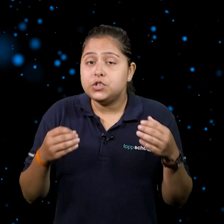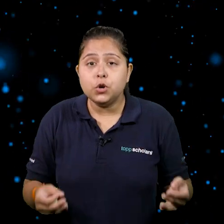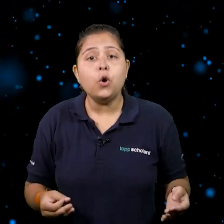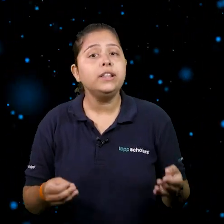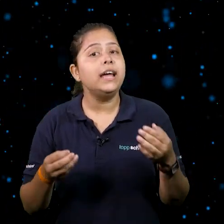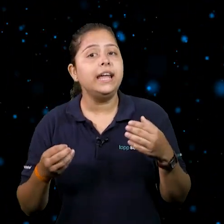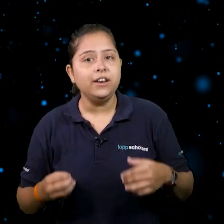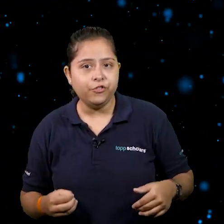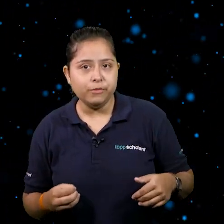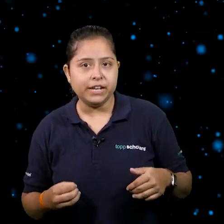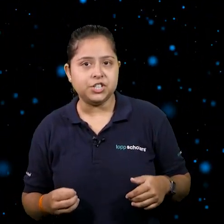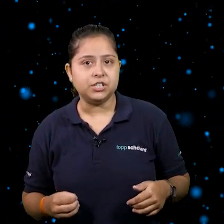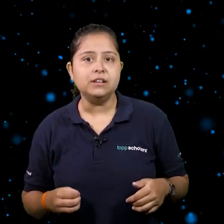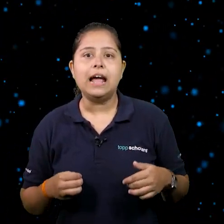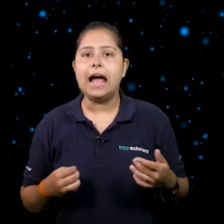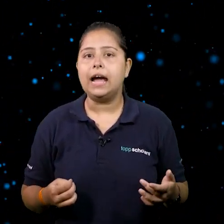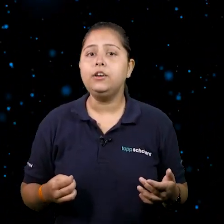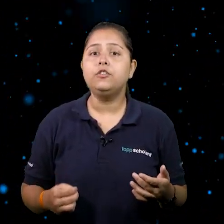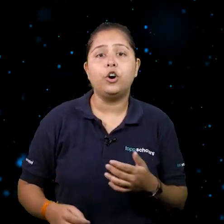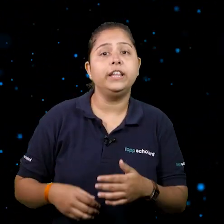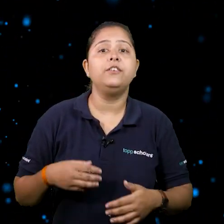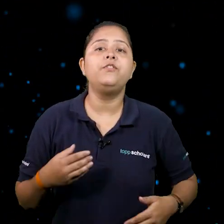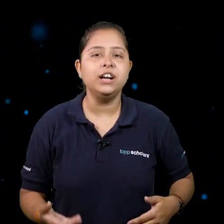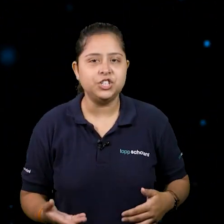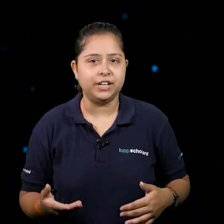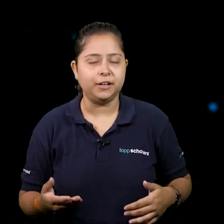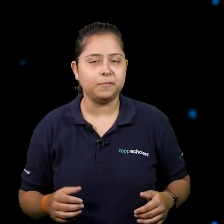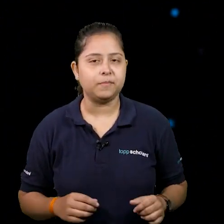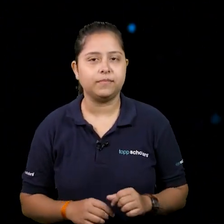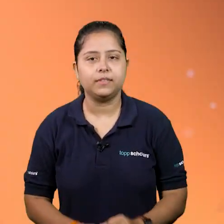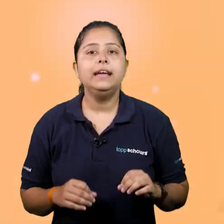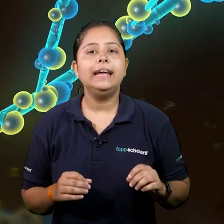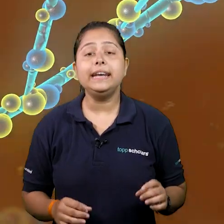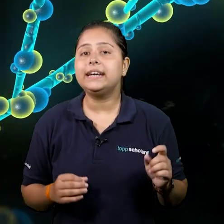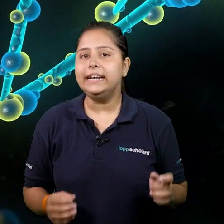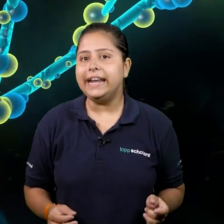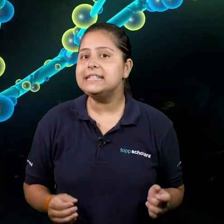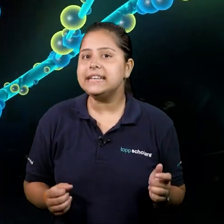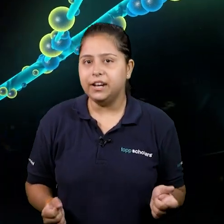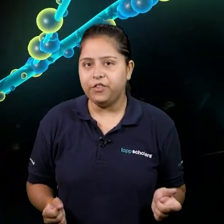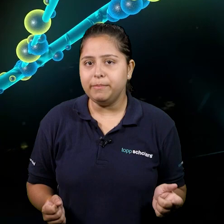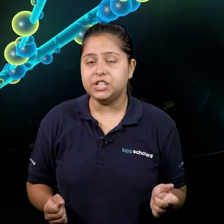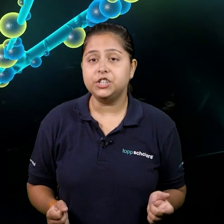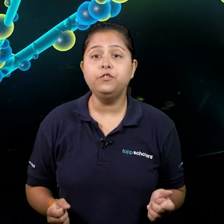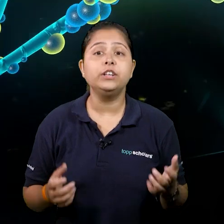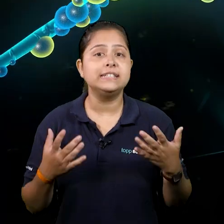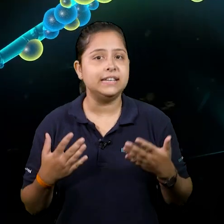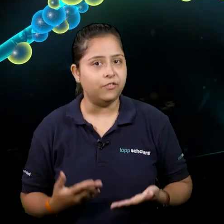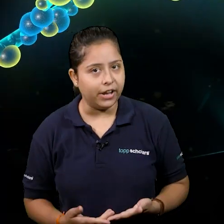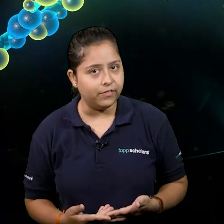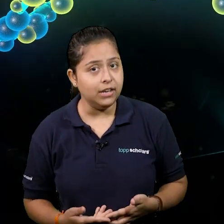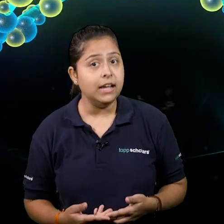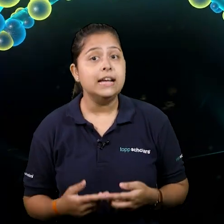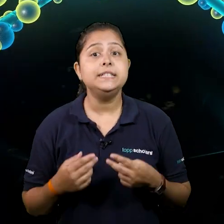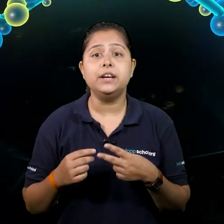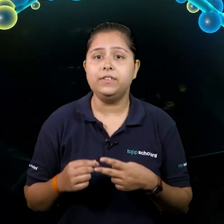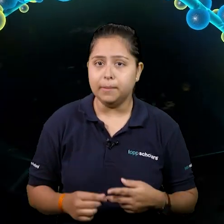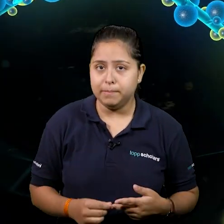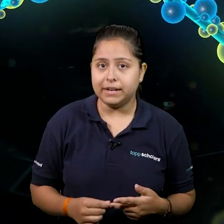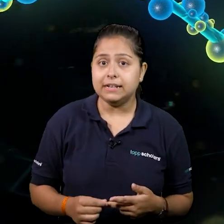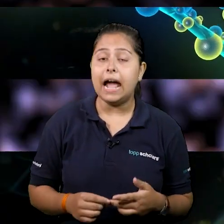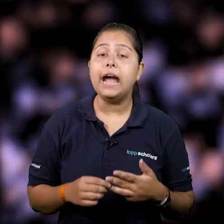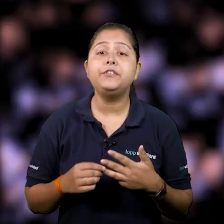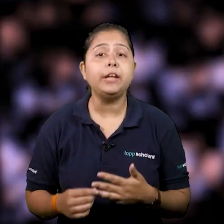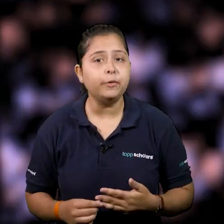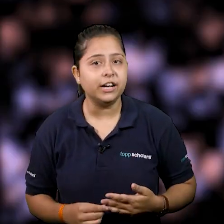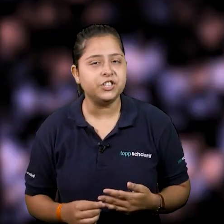to store their information and for their functioning. It contains information for the survival,